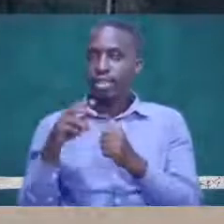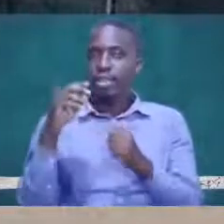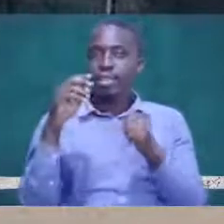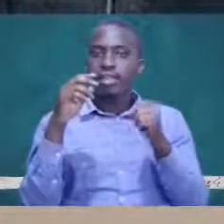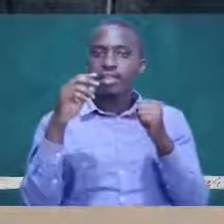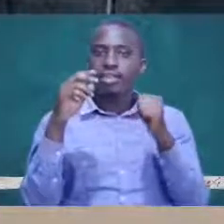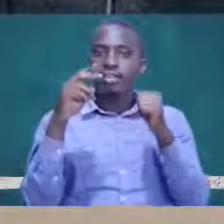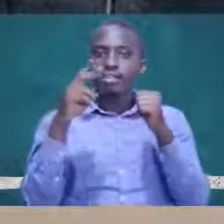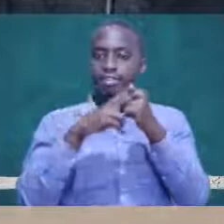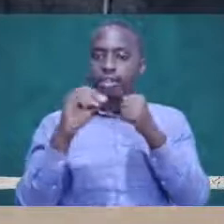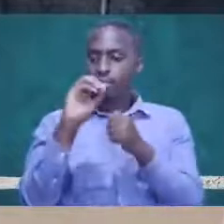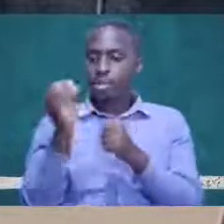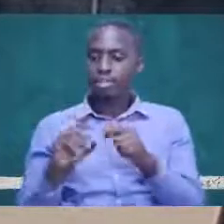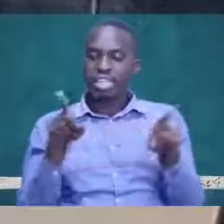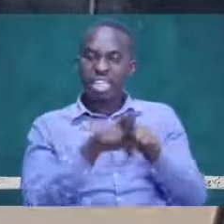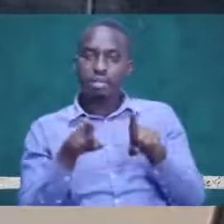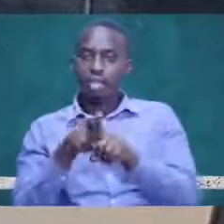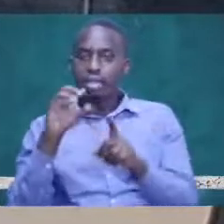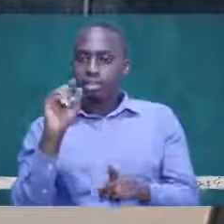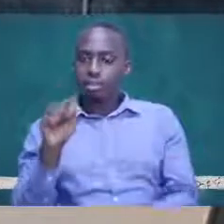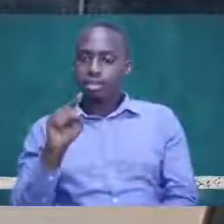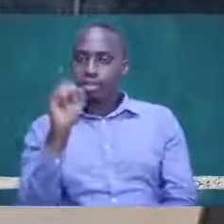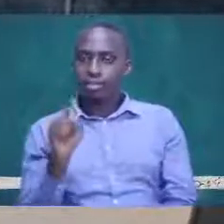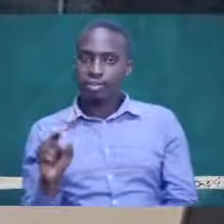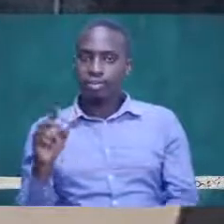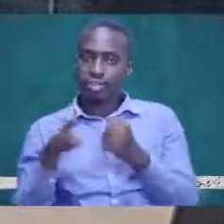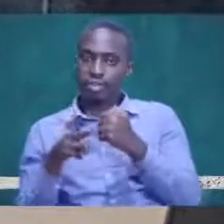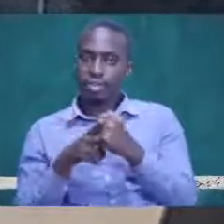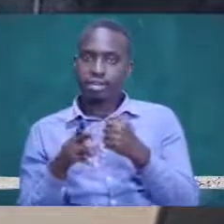same as 0.7. Because if you get 70%,